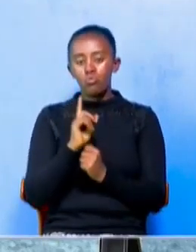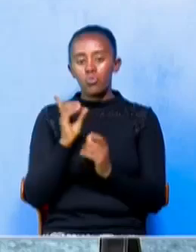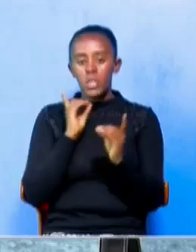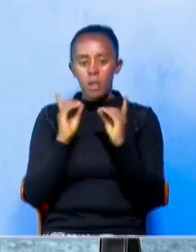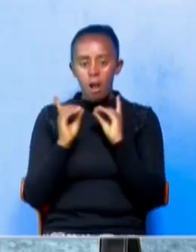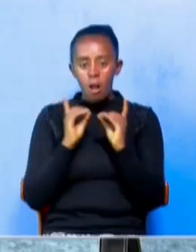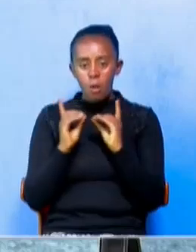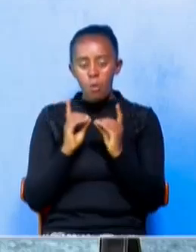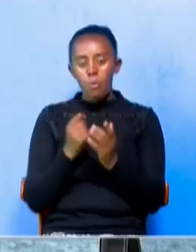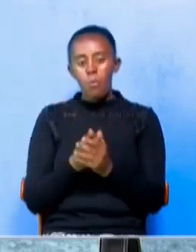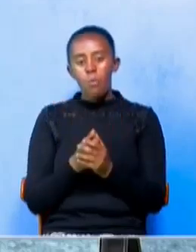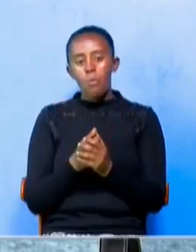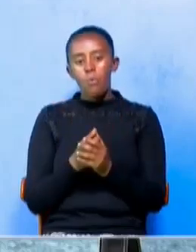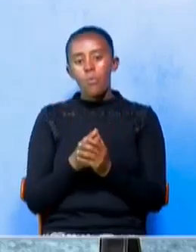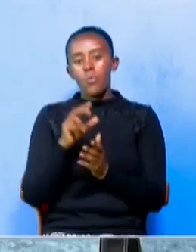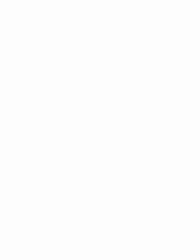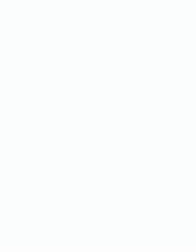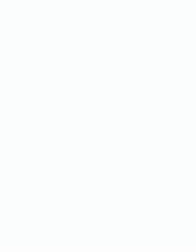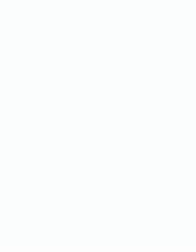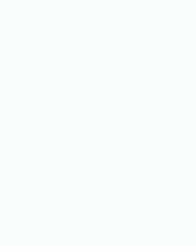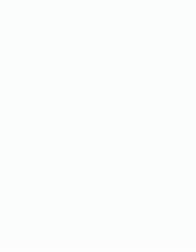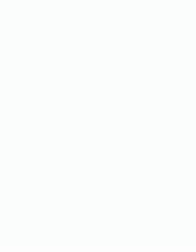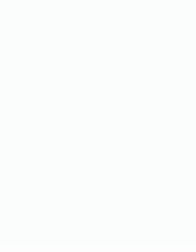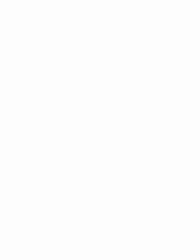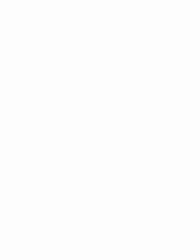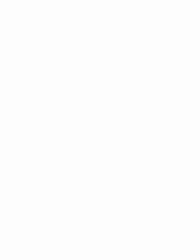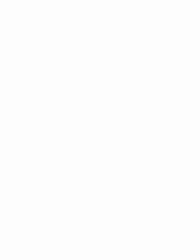for 30 seconds.